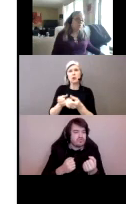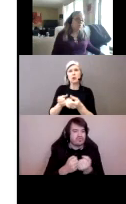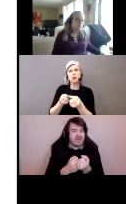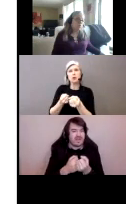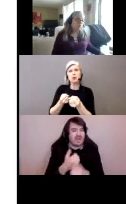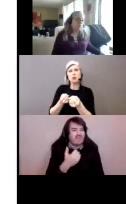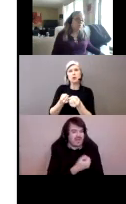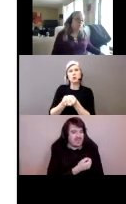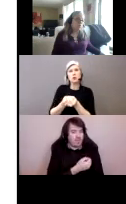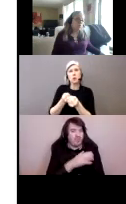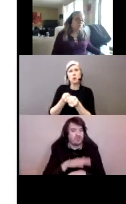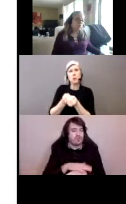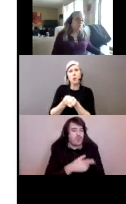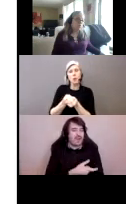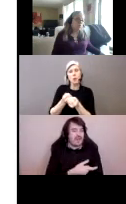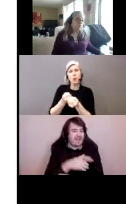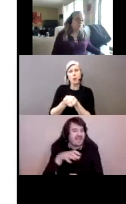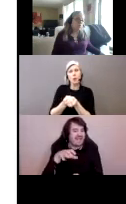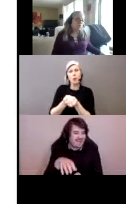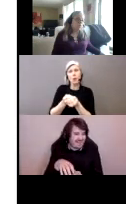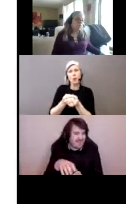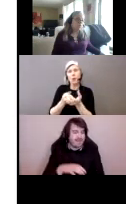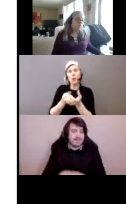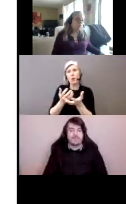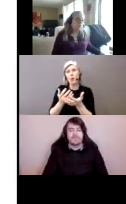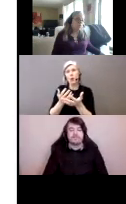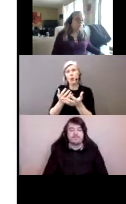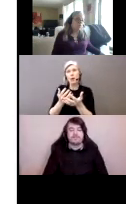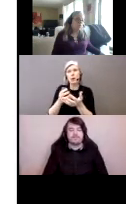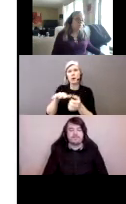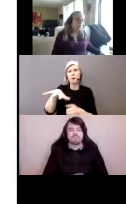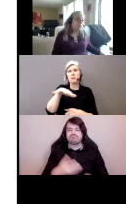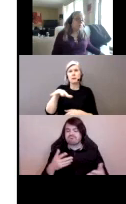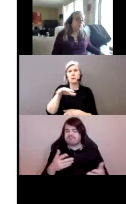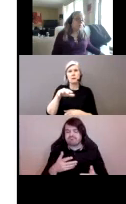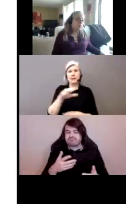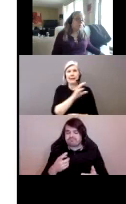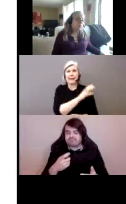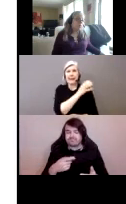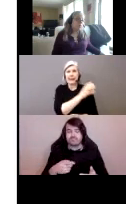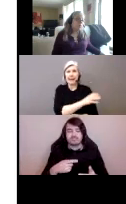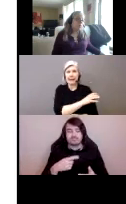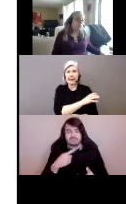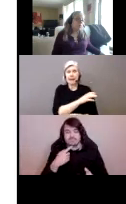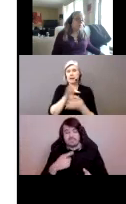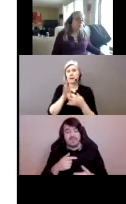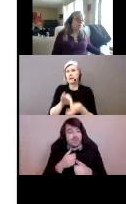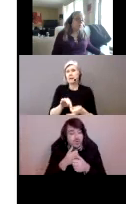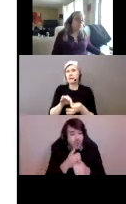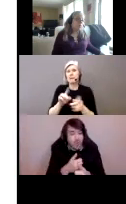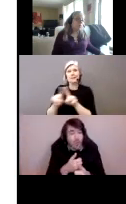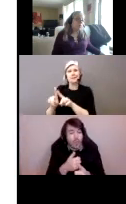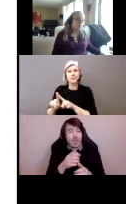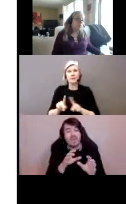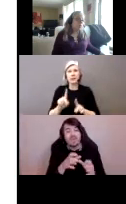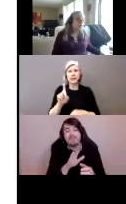specific to all types of different disabilities and visible disabilities. Again, it's one of those, we ask